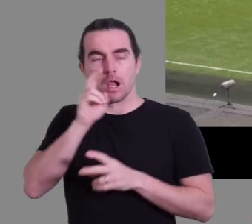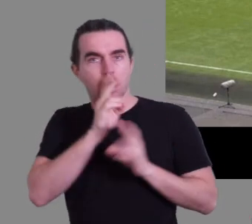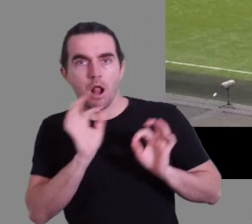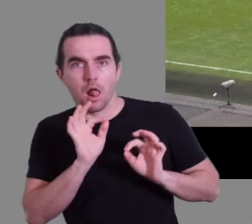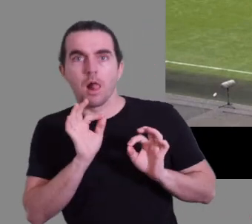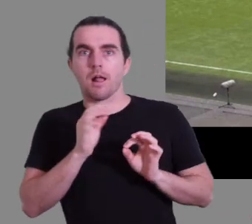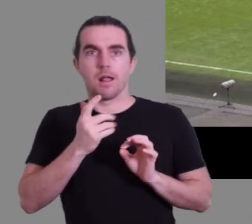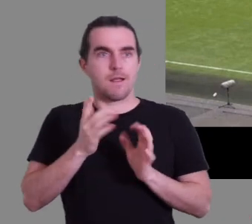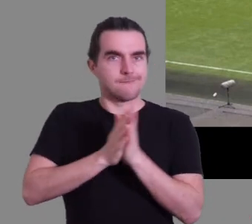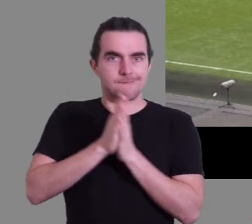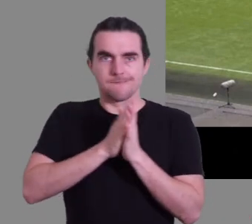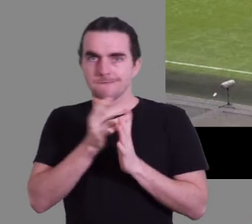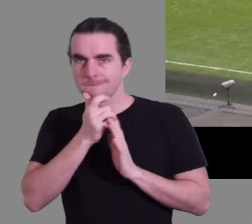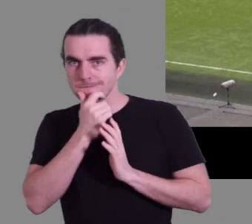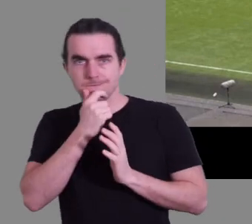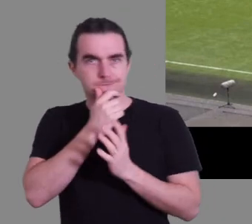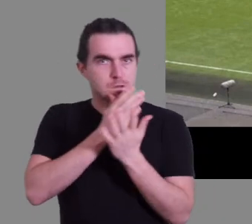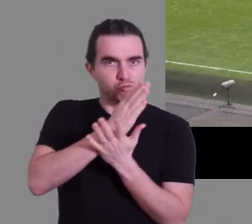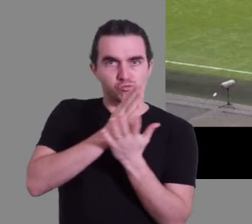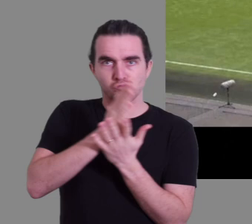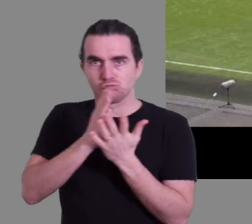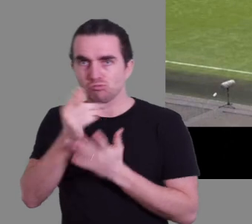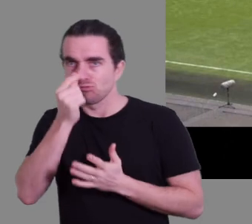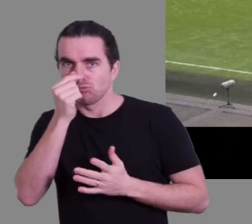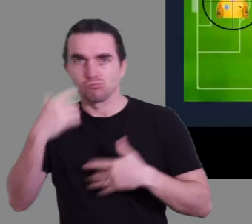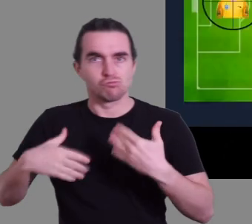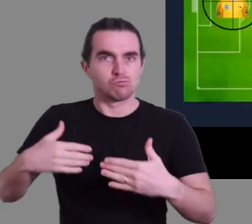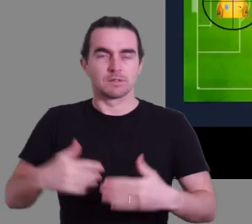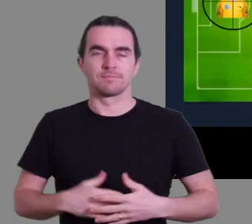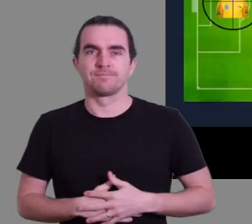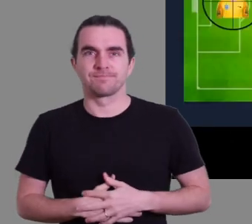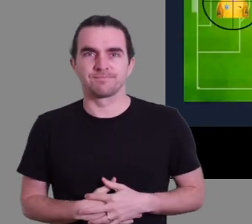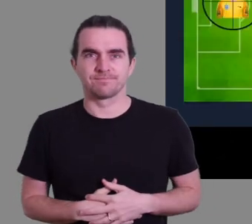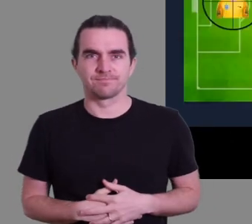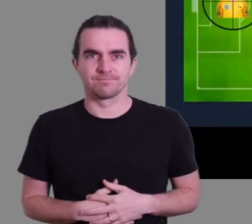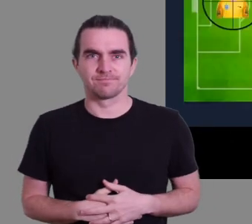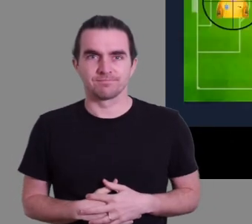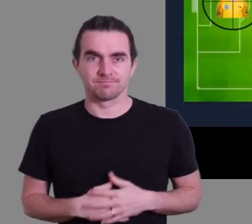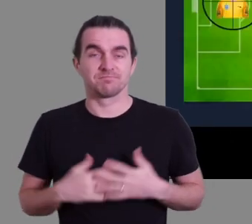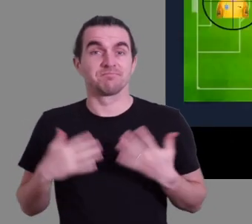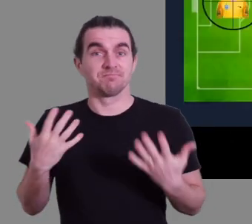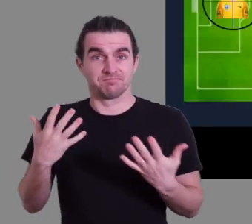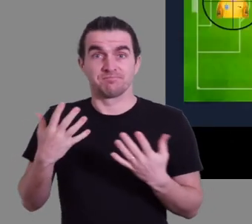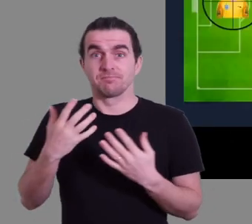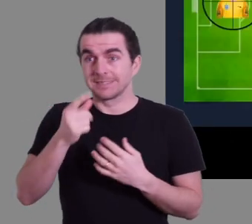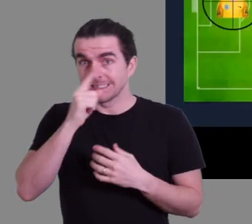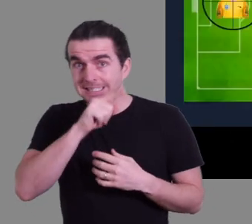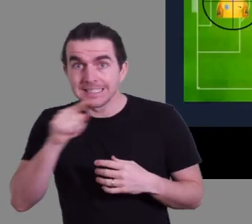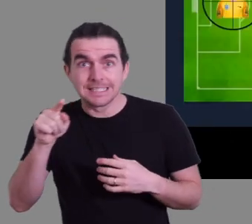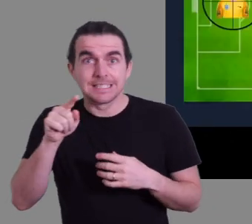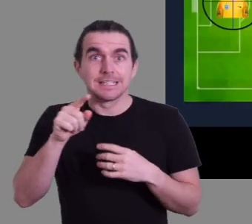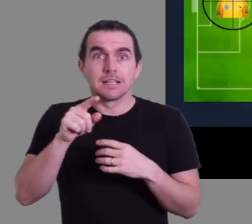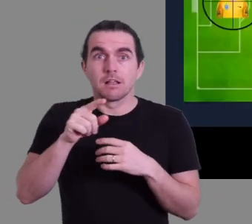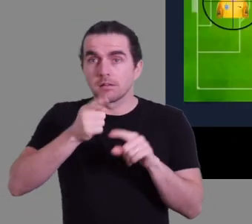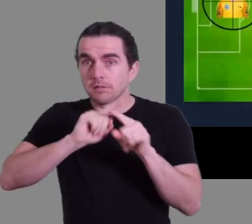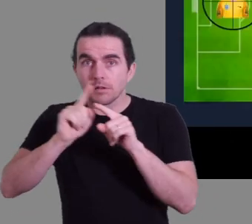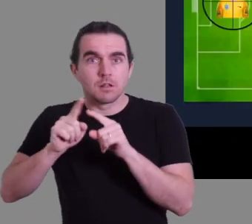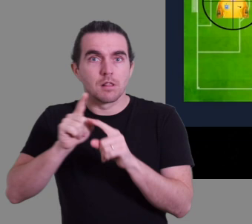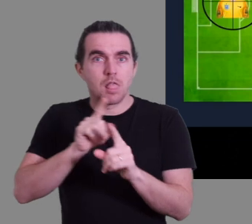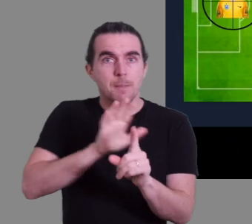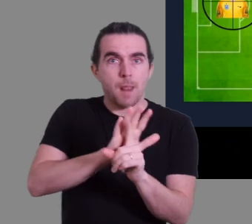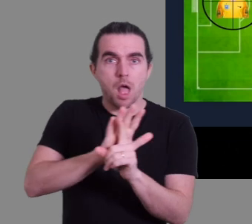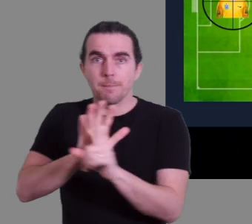He's holding all the cards, really. Yeah. Good. So within each block that